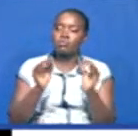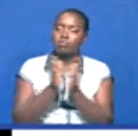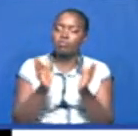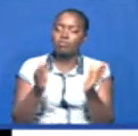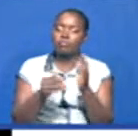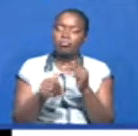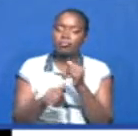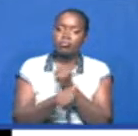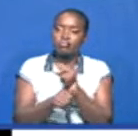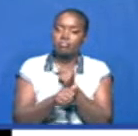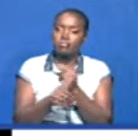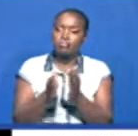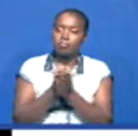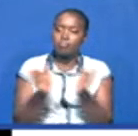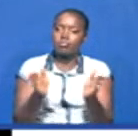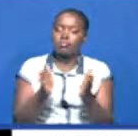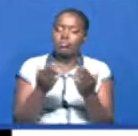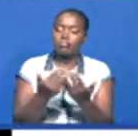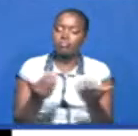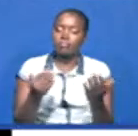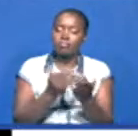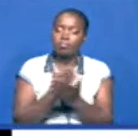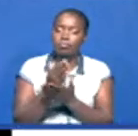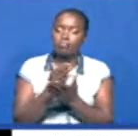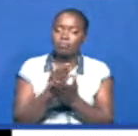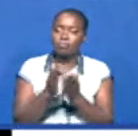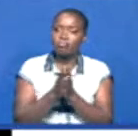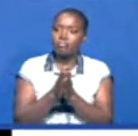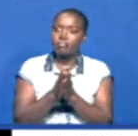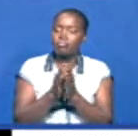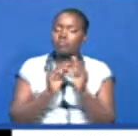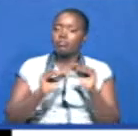goods through sensitization and training forums.